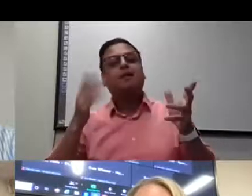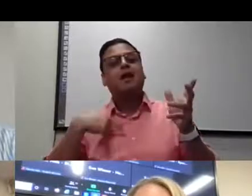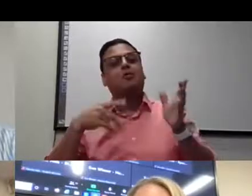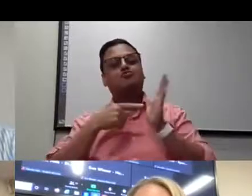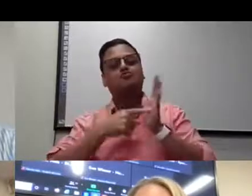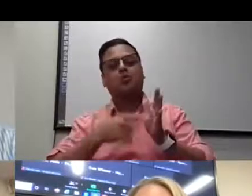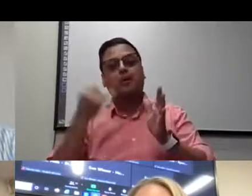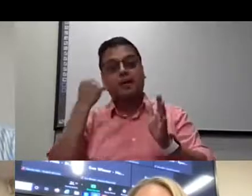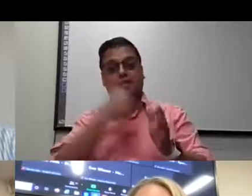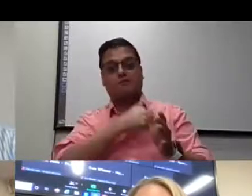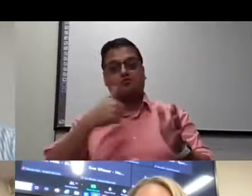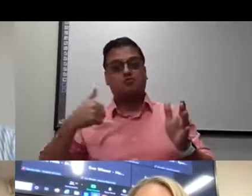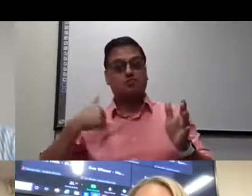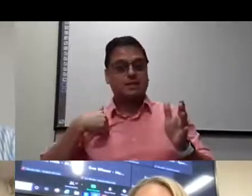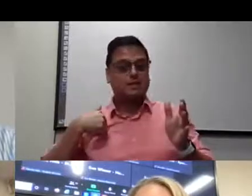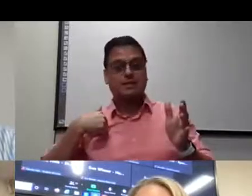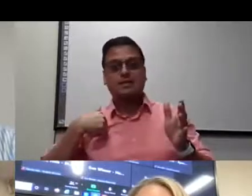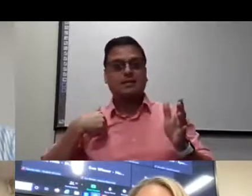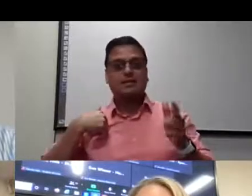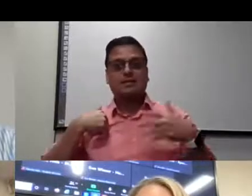we are spending